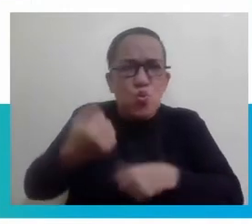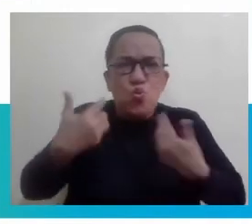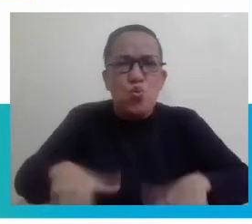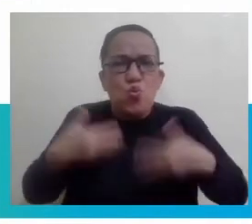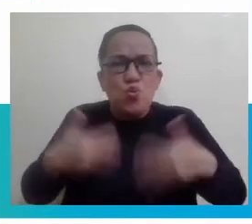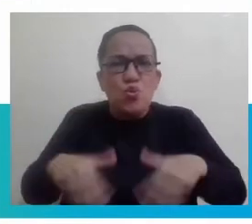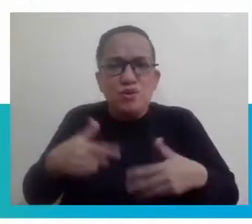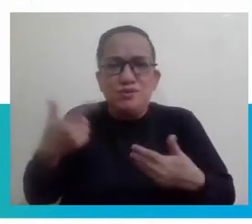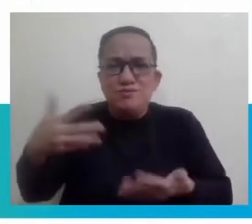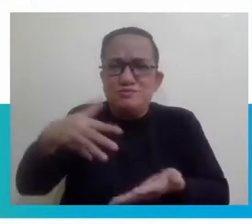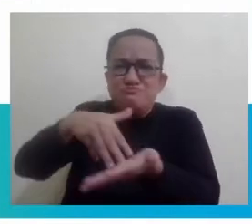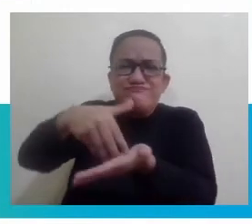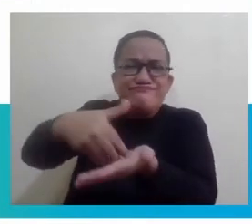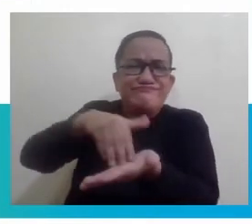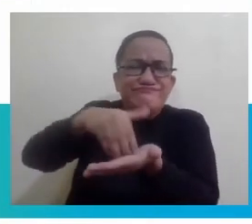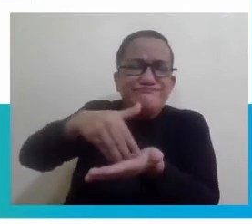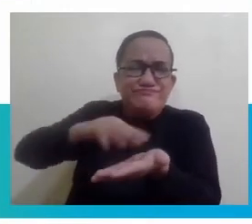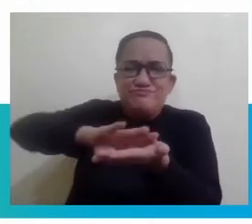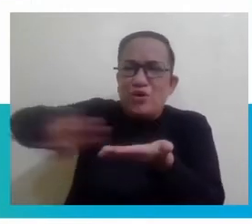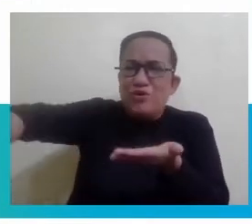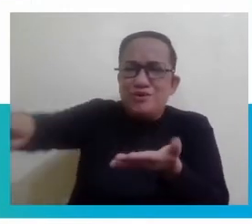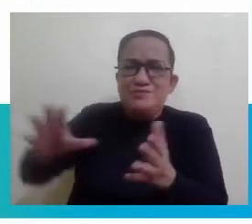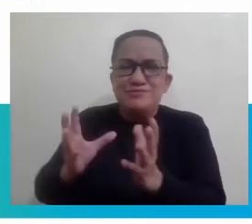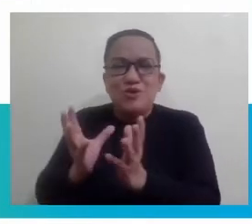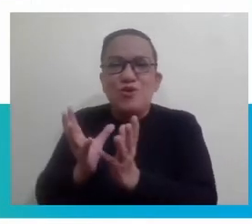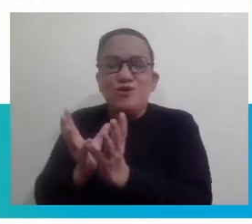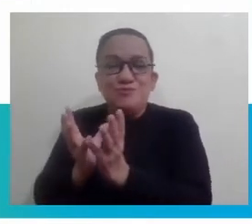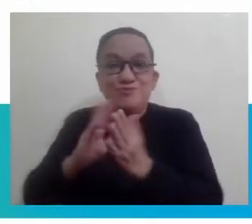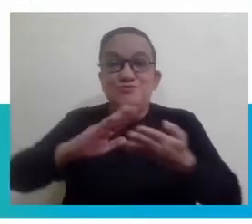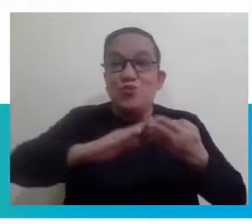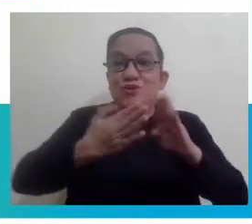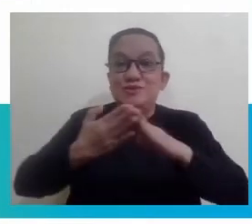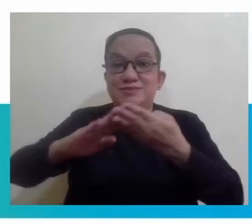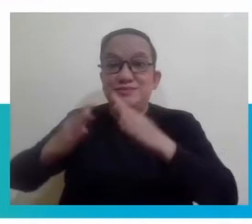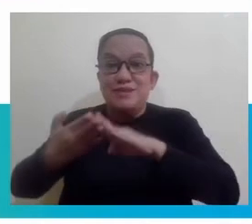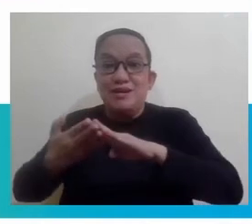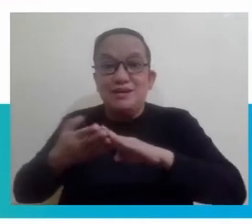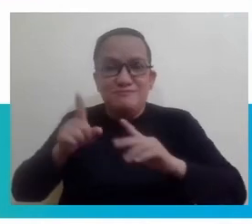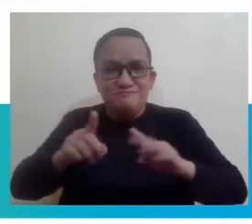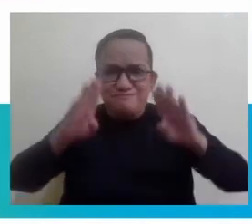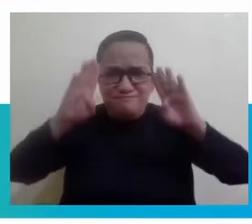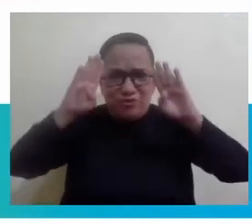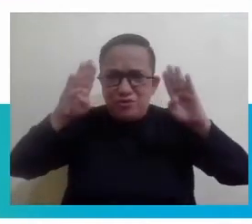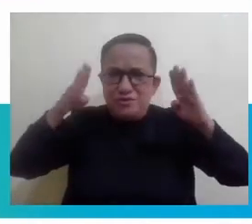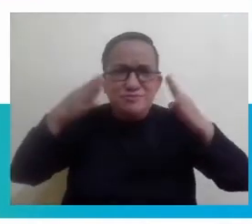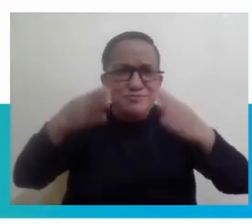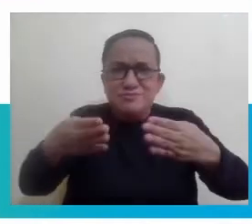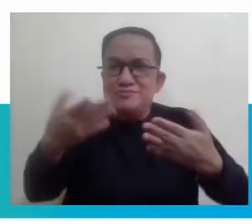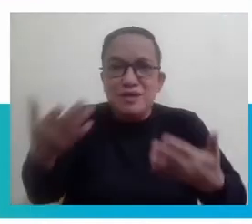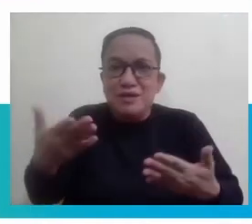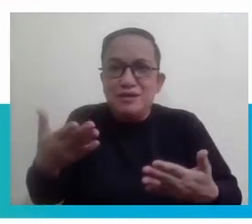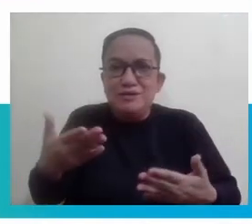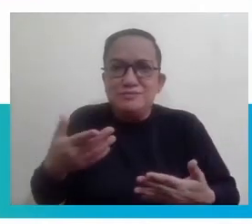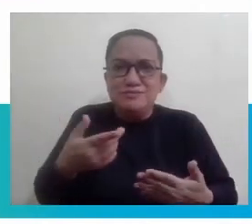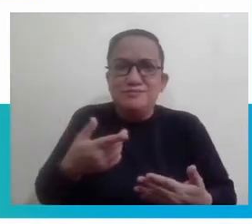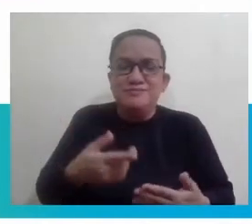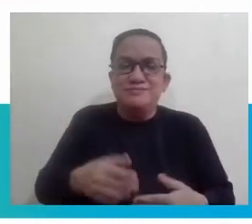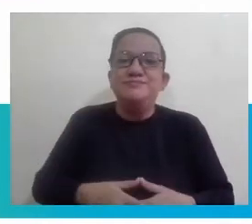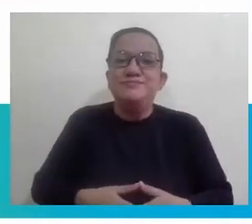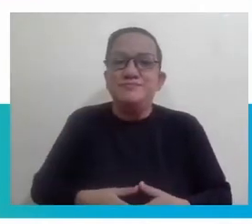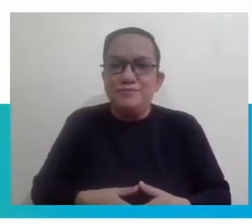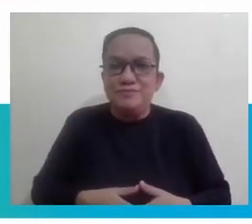To focus on supporting the transition and expansion of the region's blue economies in harmony with healthy